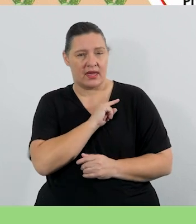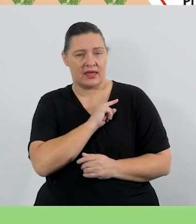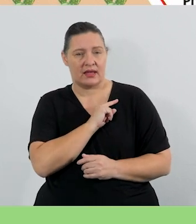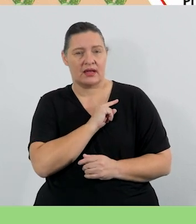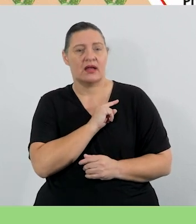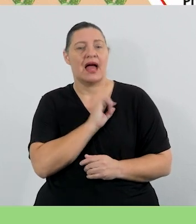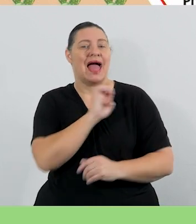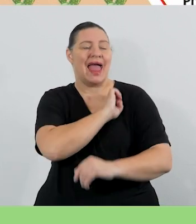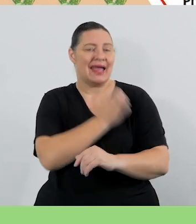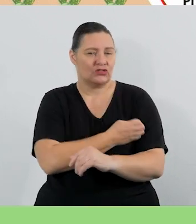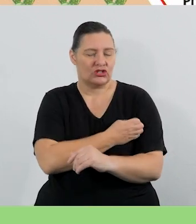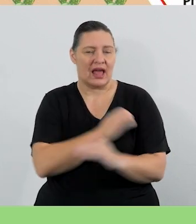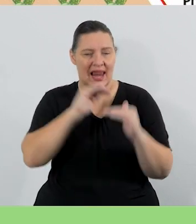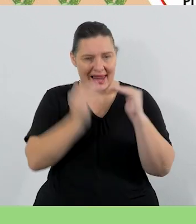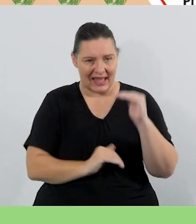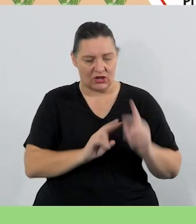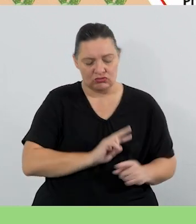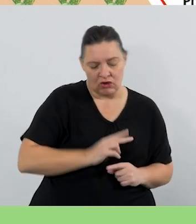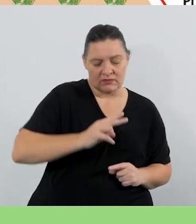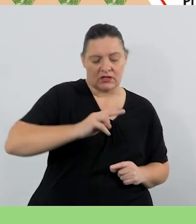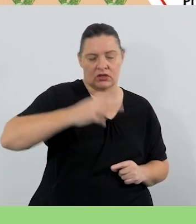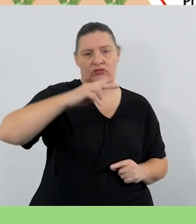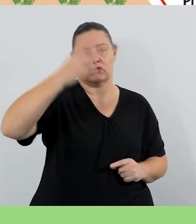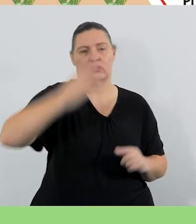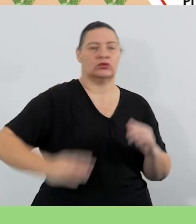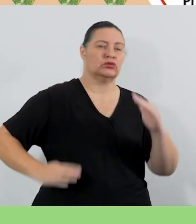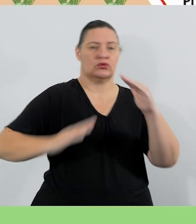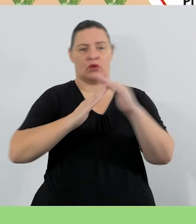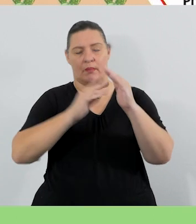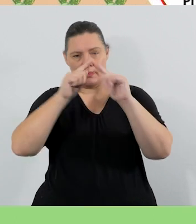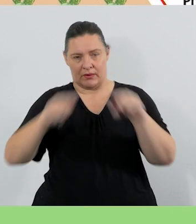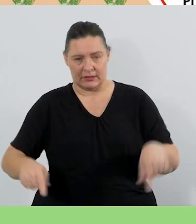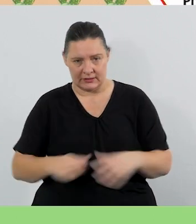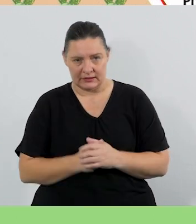because now there is less energy being transferred to the top of the pyramid.